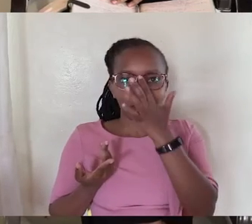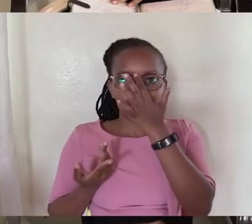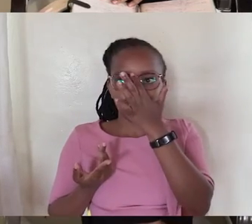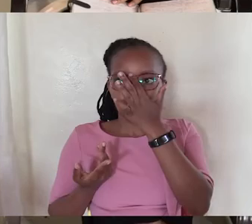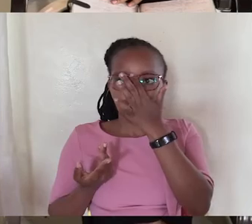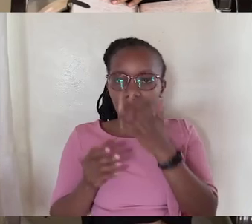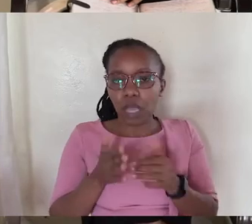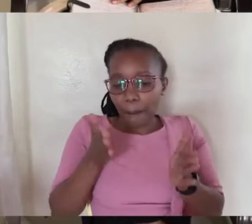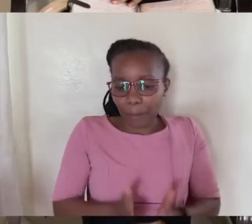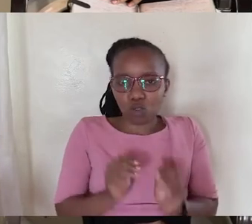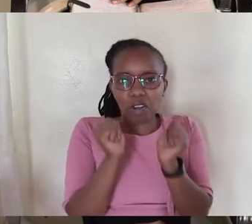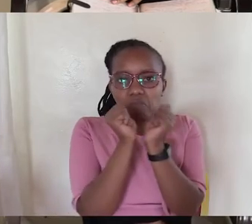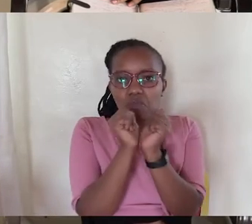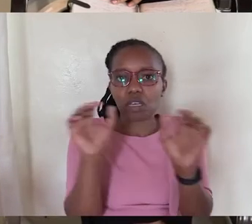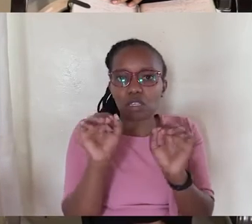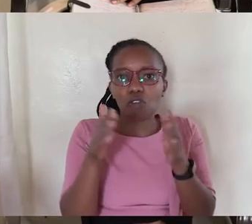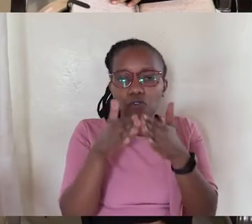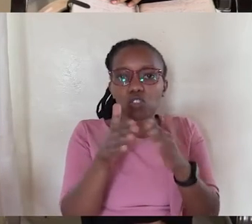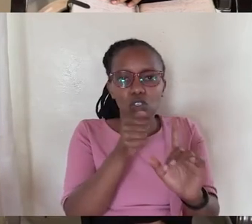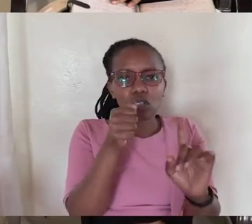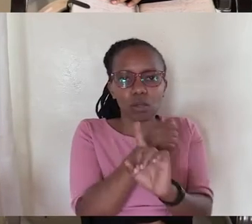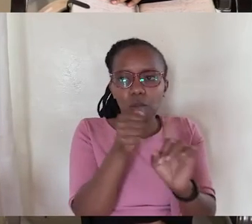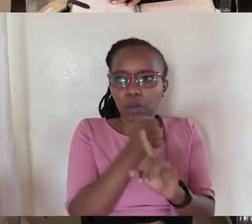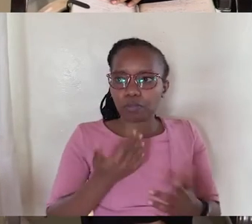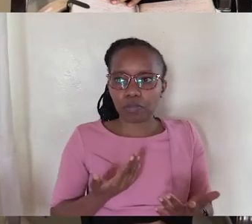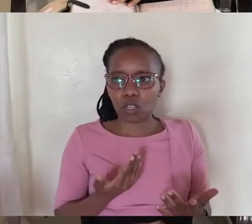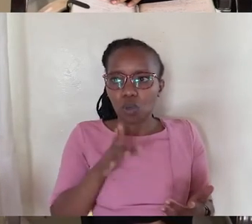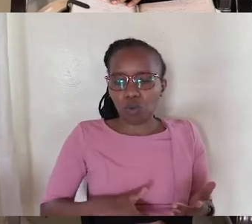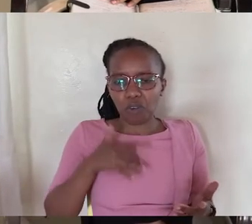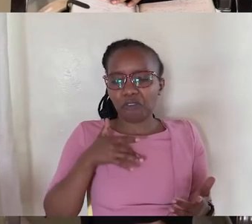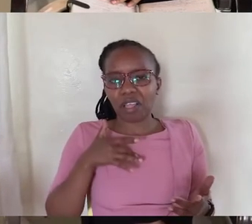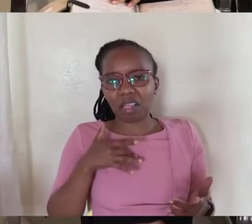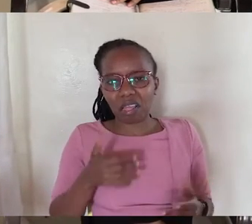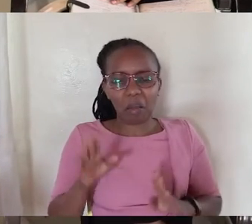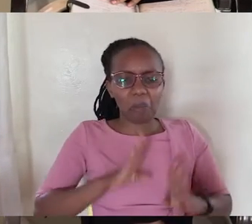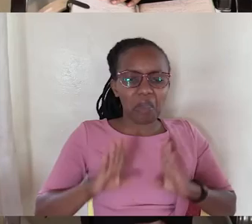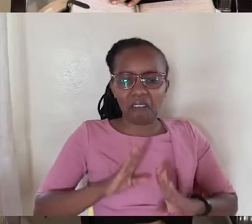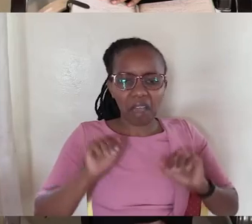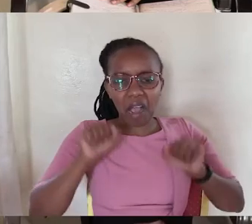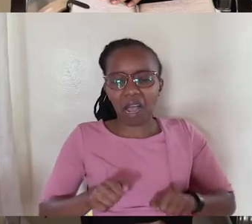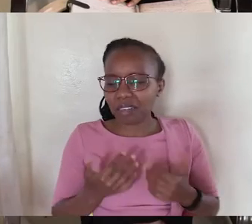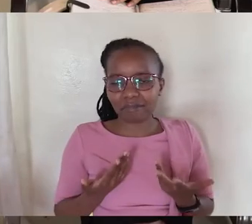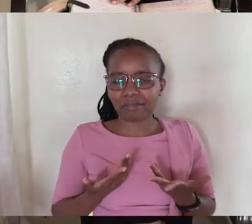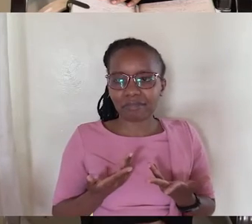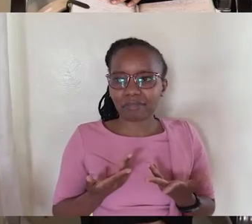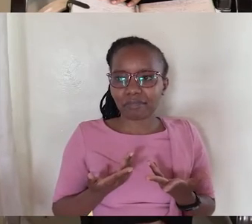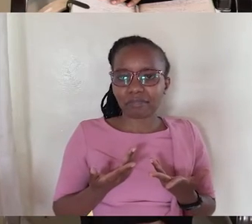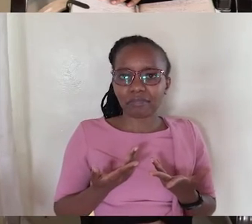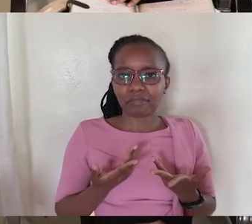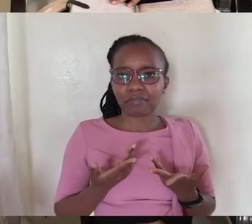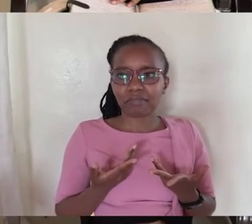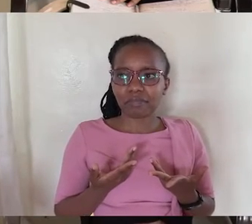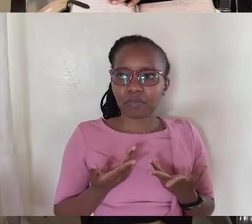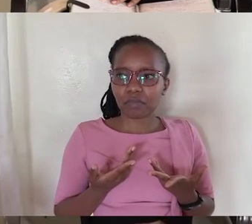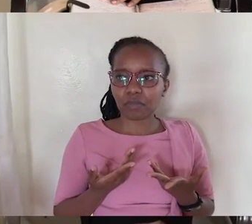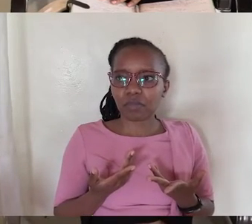into custody for sexual violence, and so anybody can feel like they can do anything, as we also so recently heard. So today